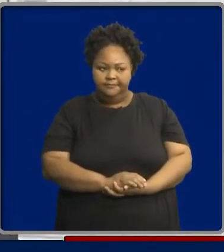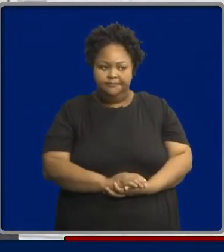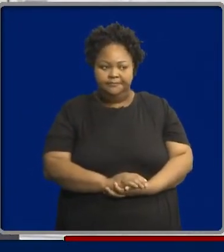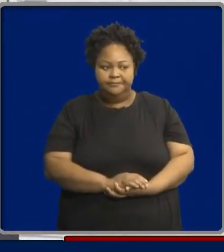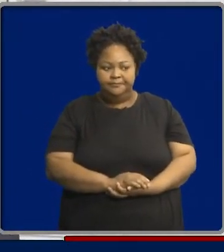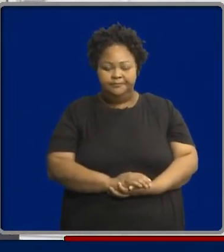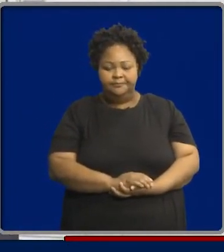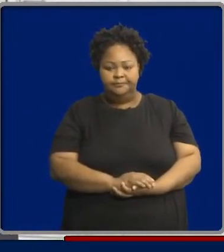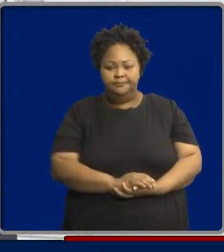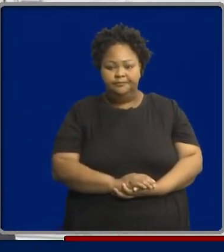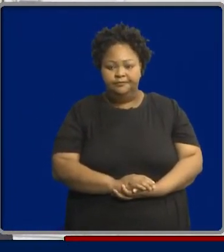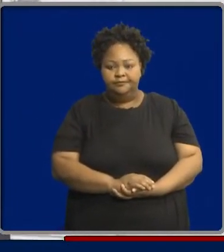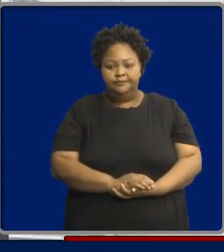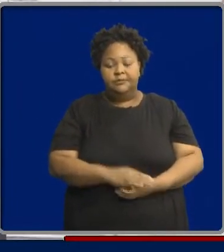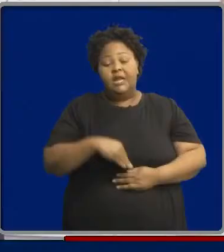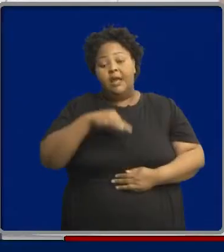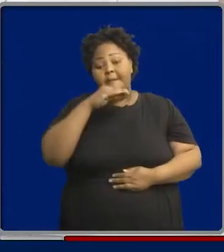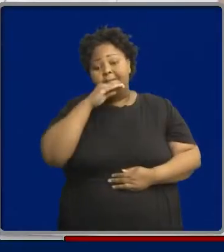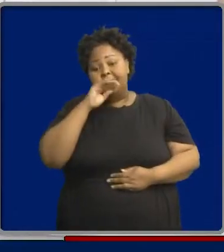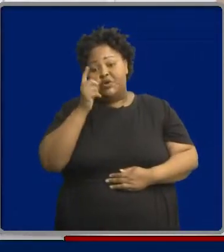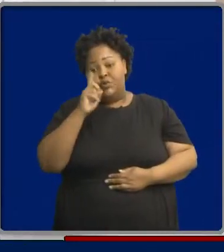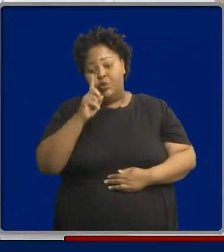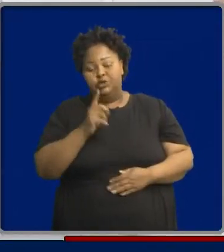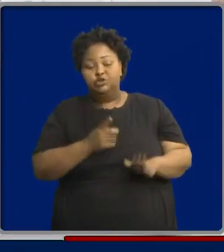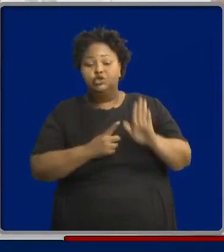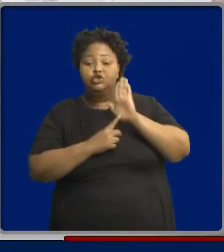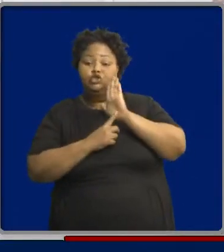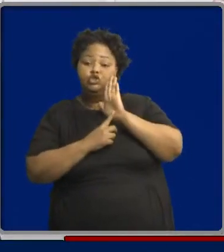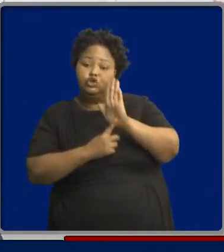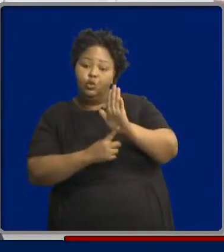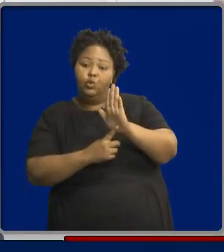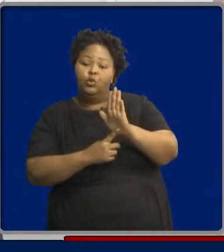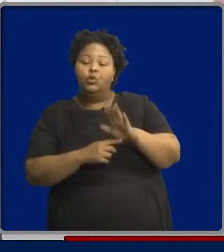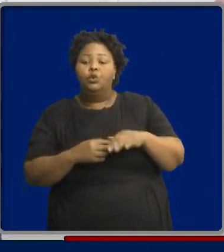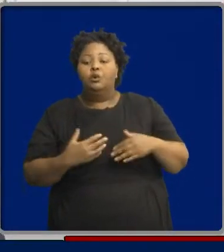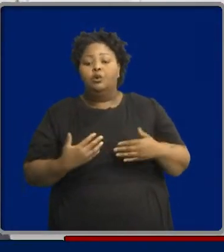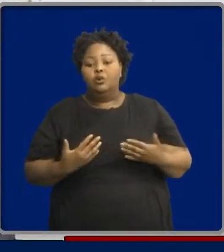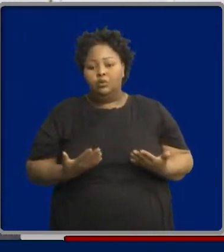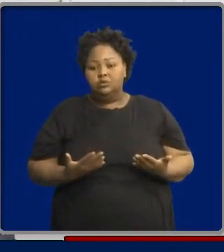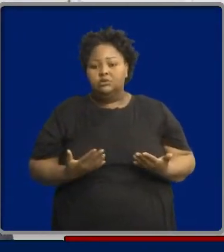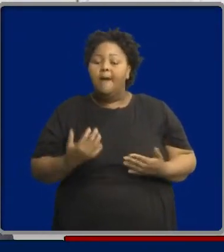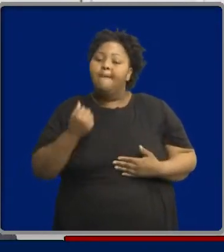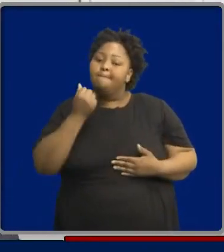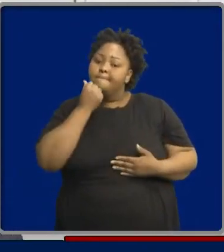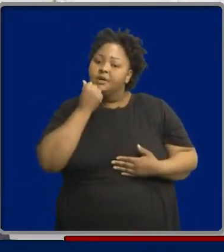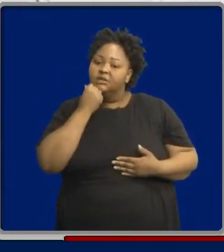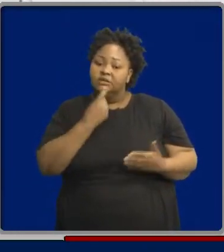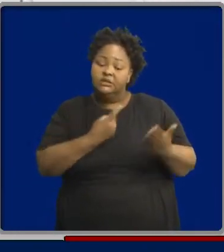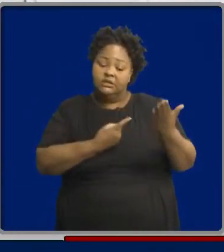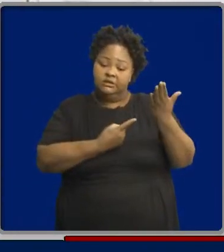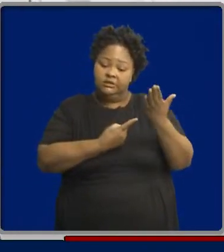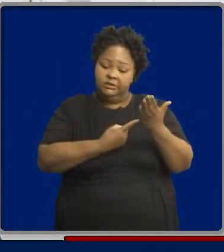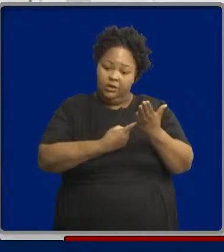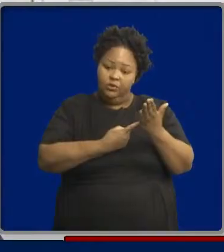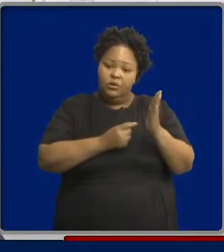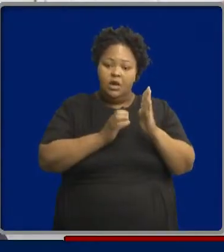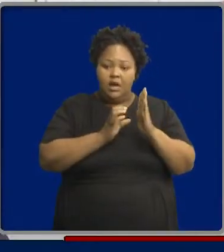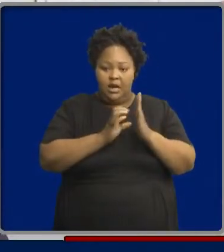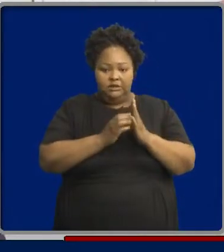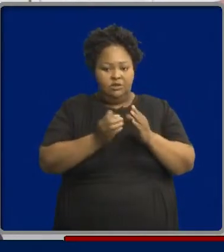That also tells you how long the city has been involved in what is happening in South